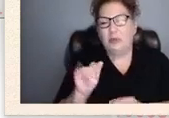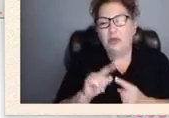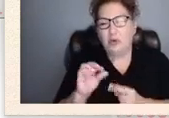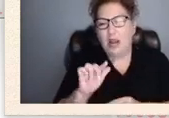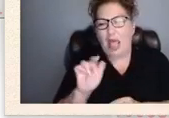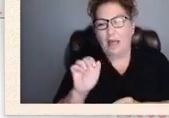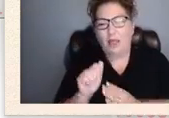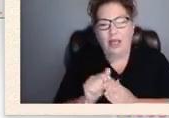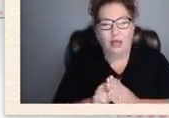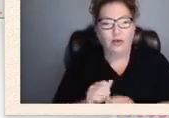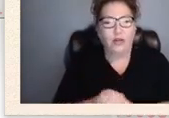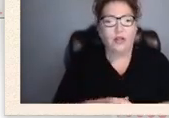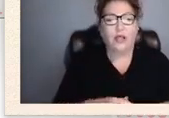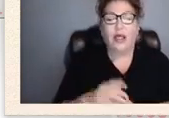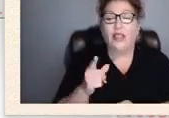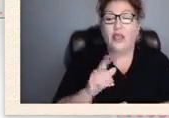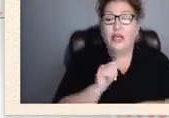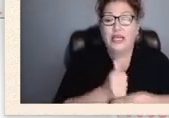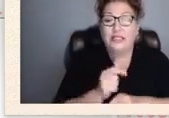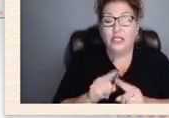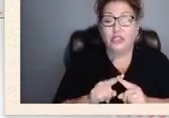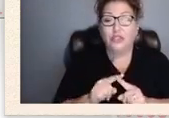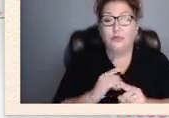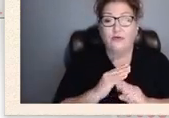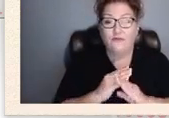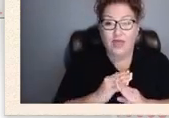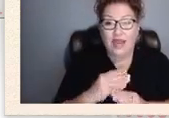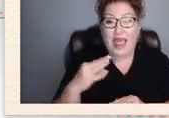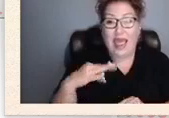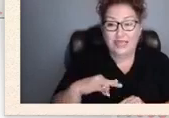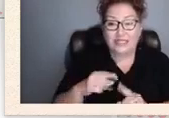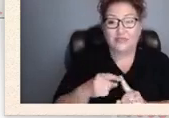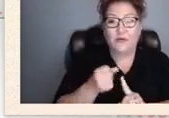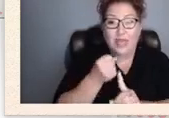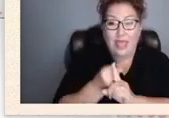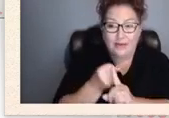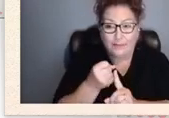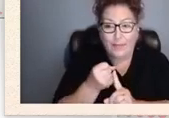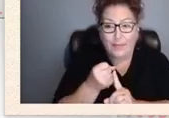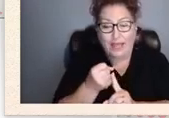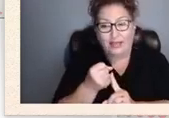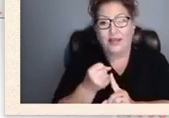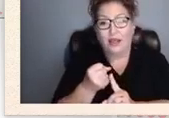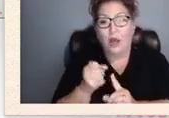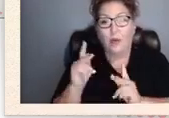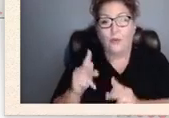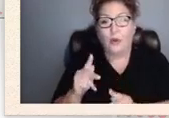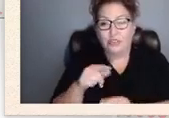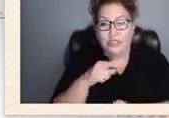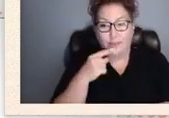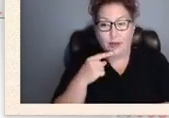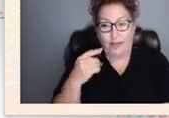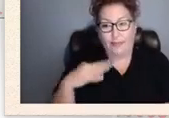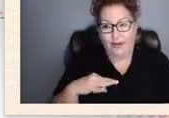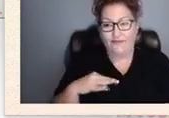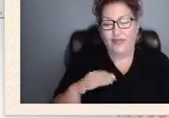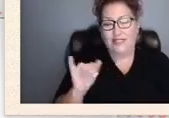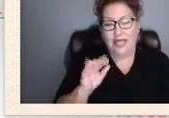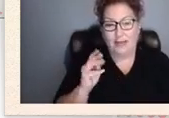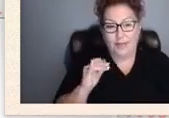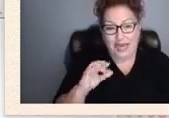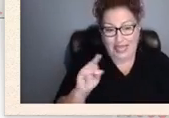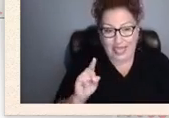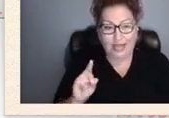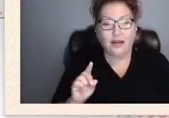designated to prevent assets from impacting the receipt of public benefits such as SSI and Medicaid, because those are financially sensitive, and